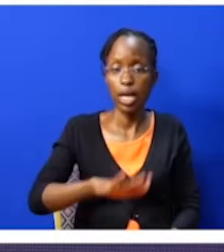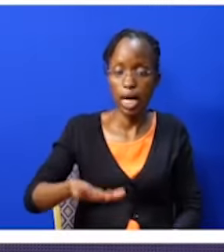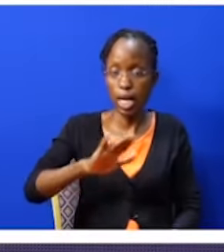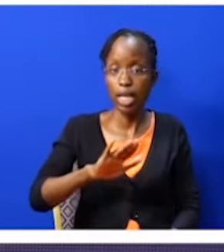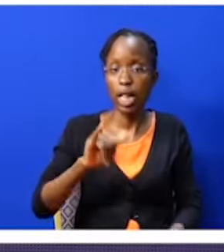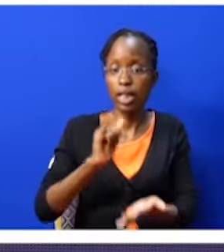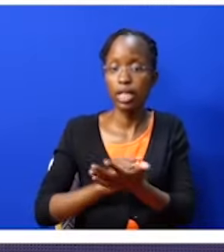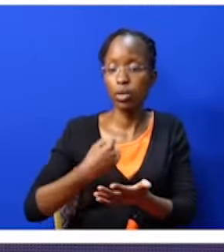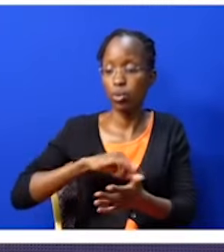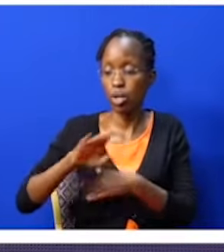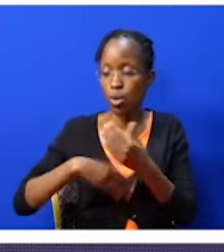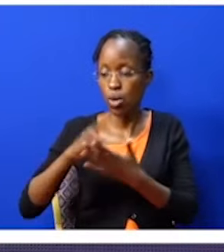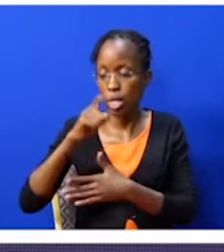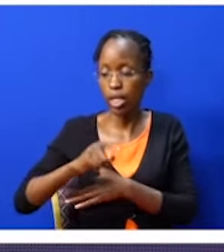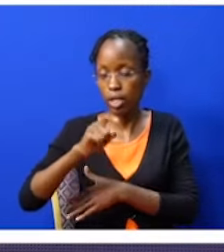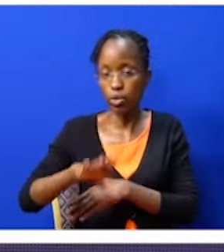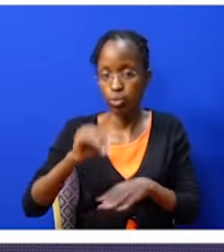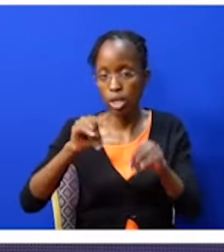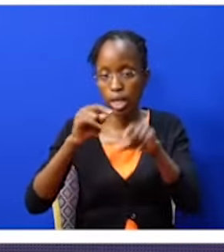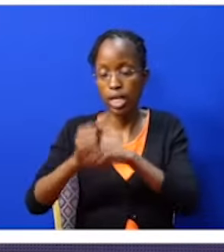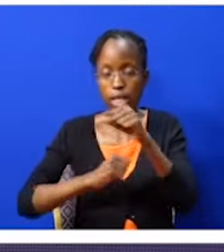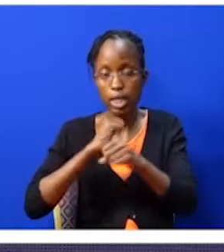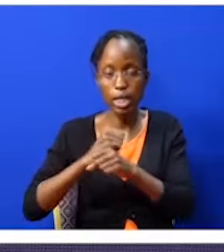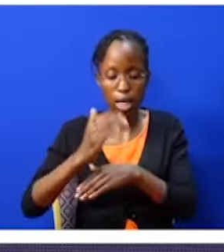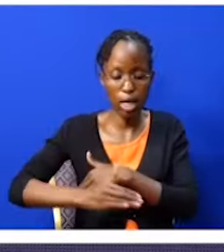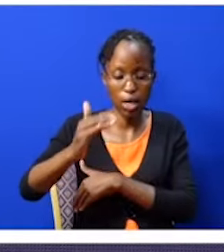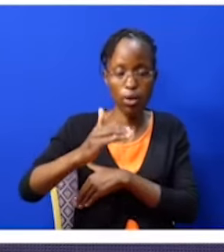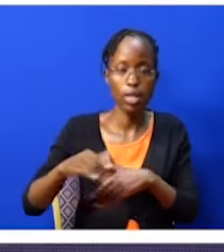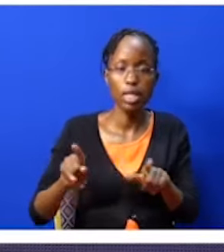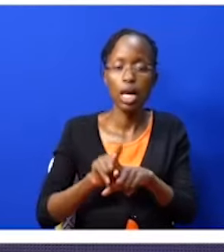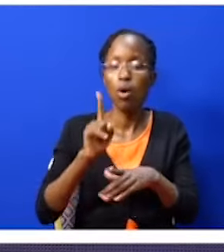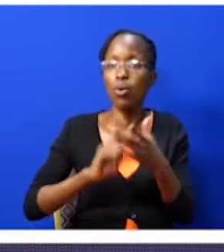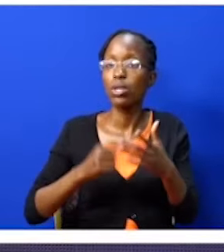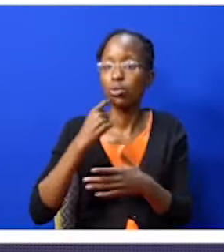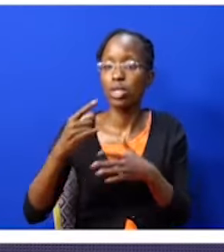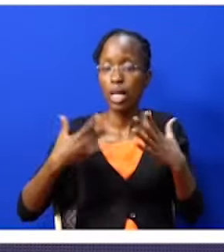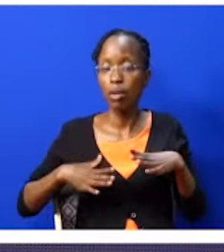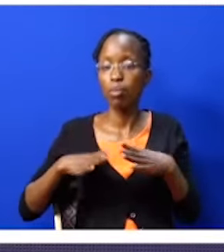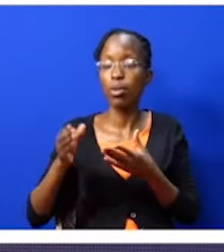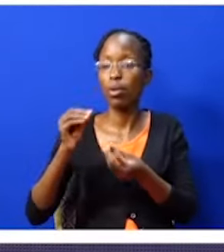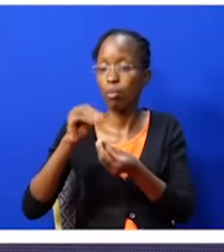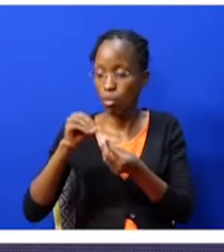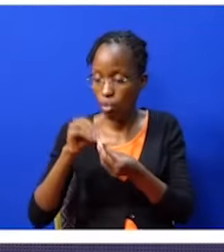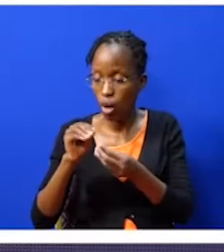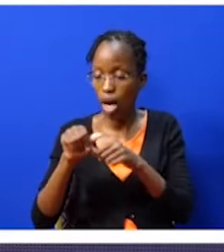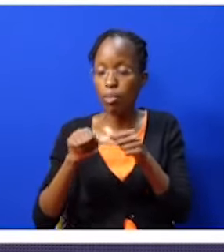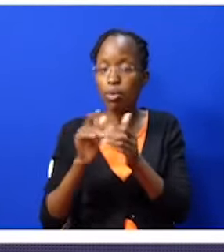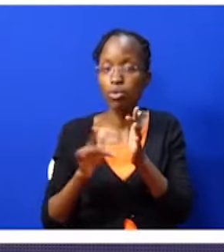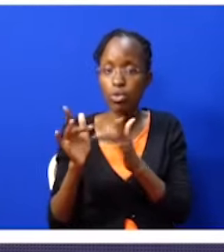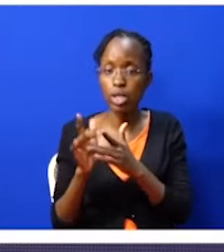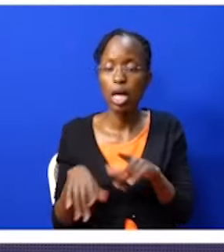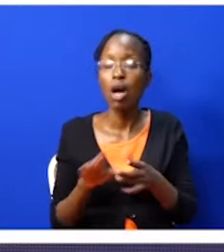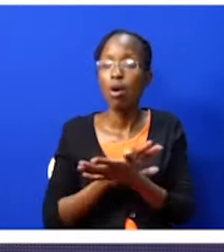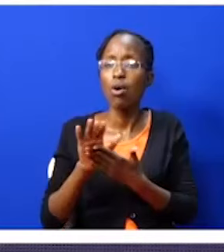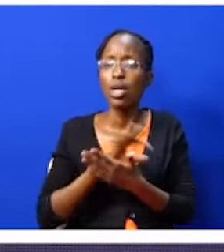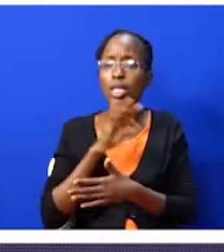all supposed to take this year and every year, and that is to tell people more about Jesus. The